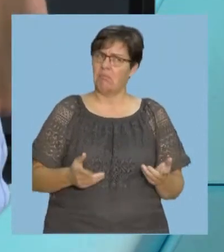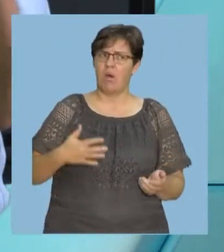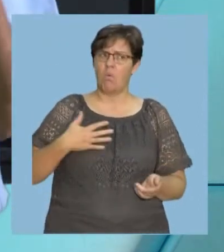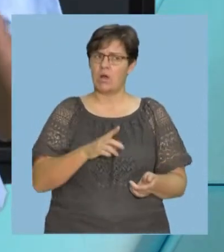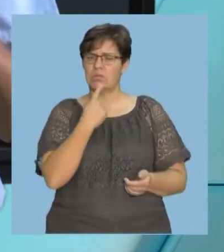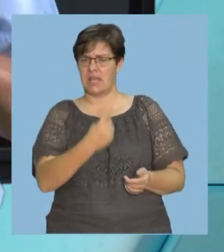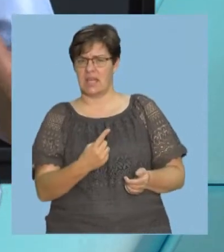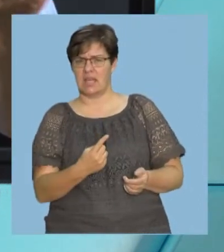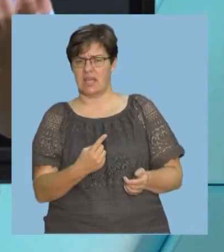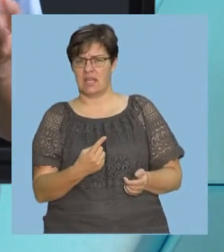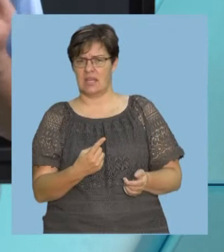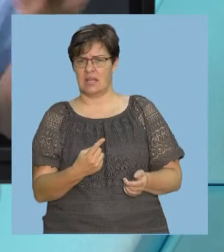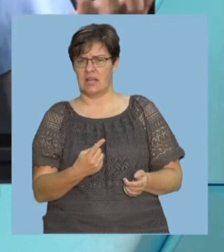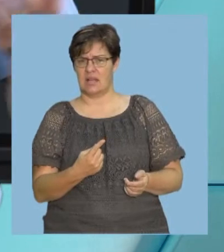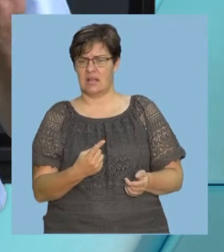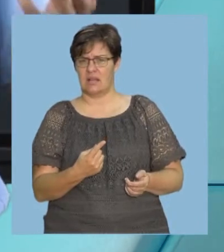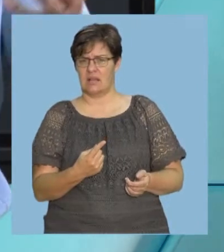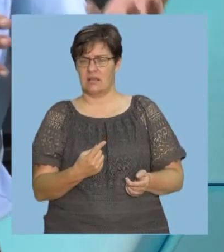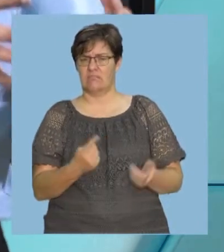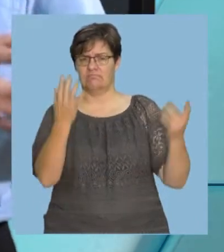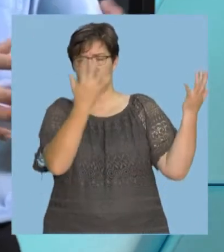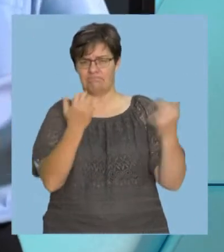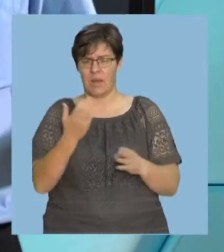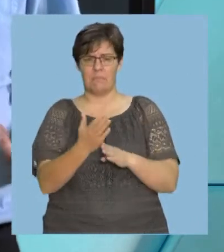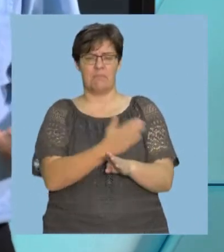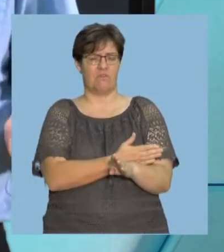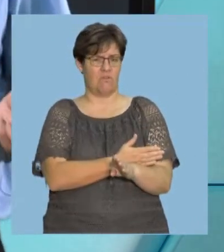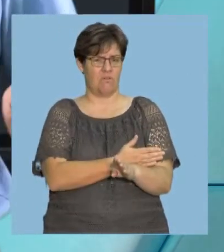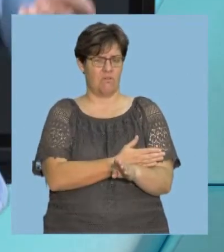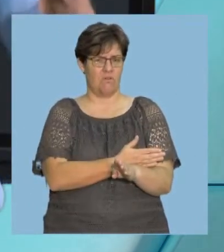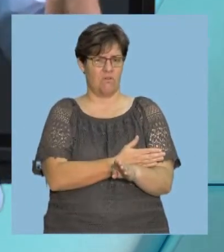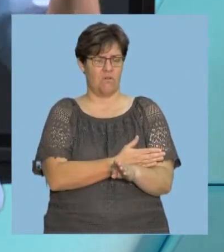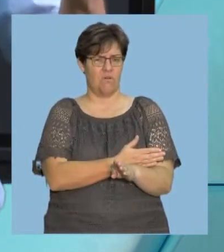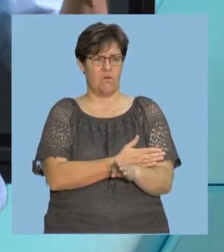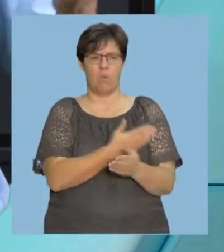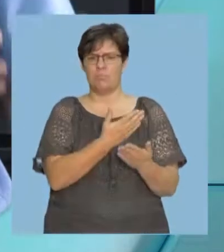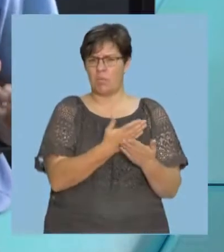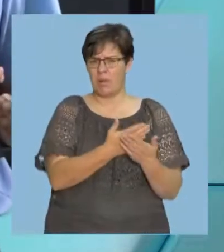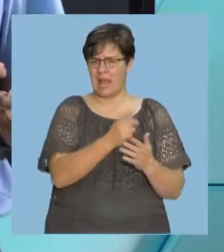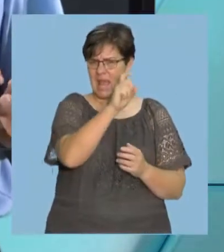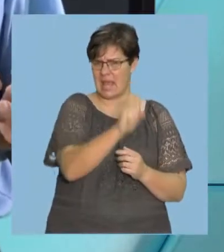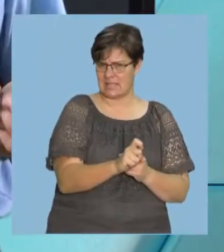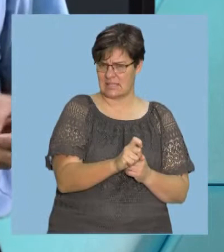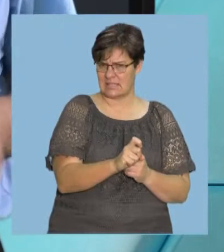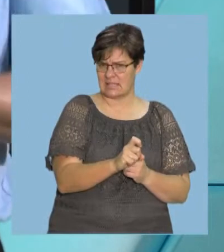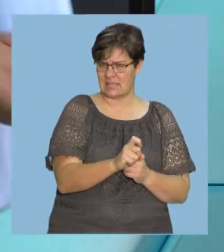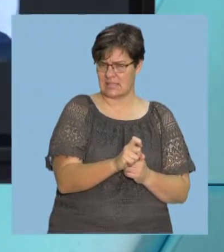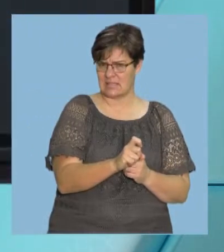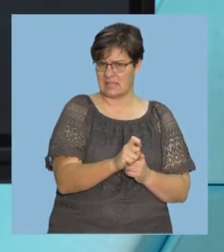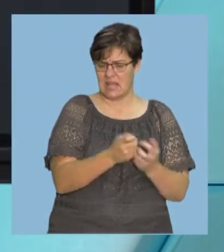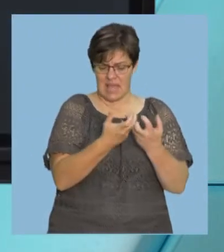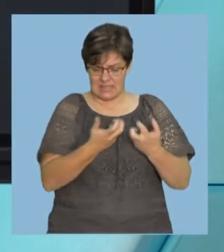we wanted to say, we've worked out earlier what was the probability of X, and